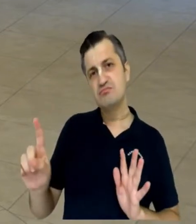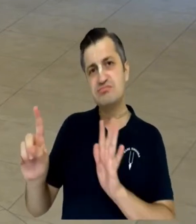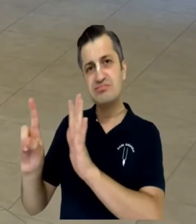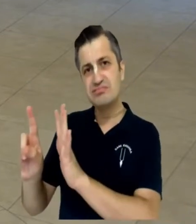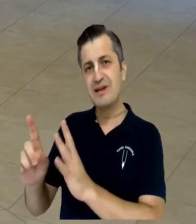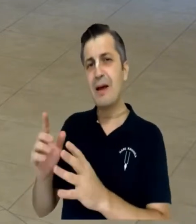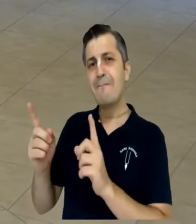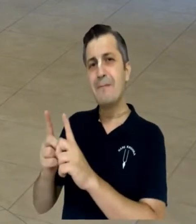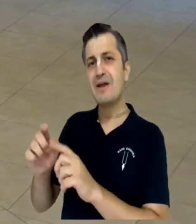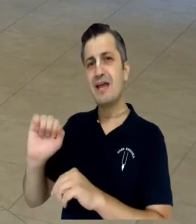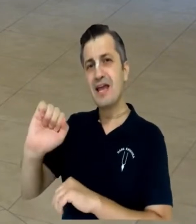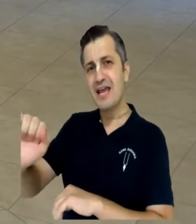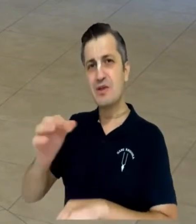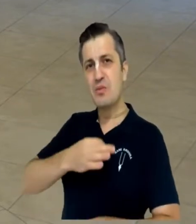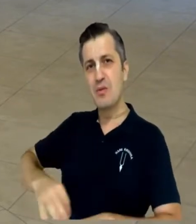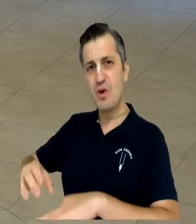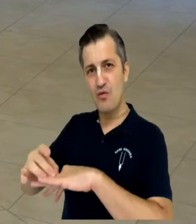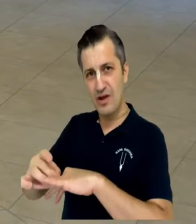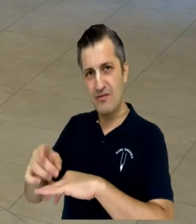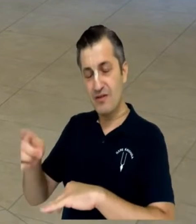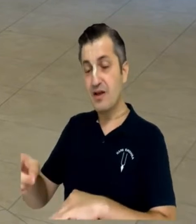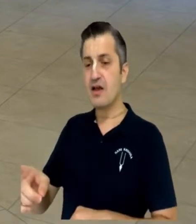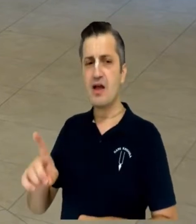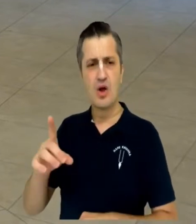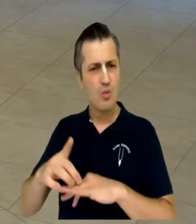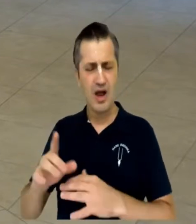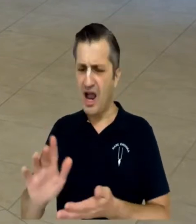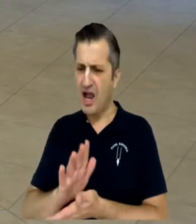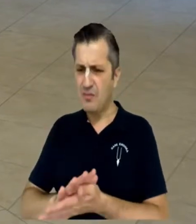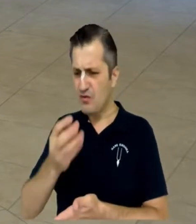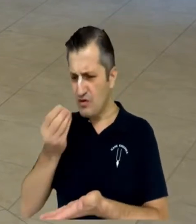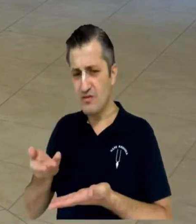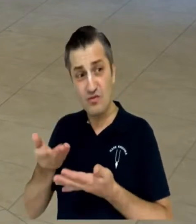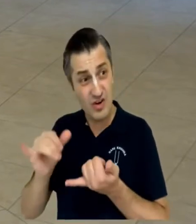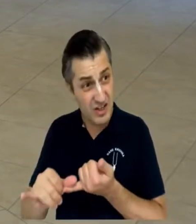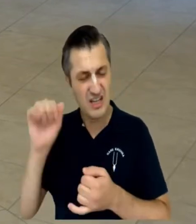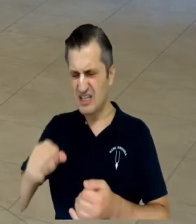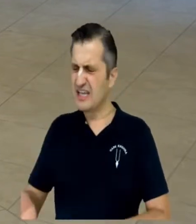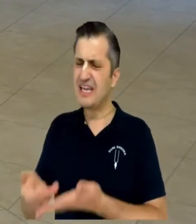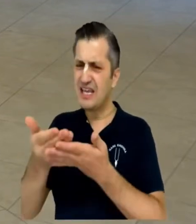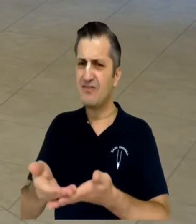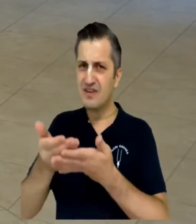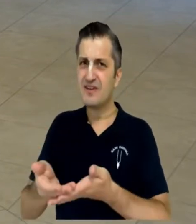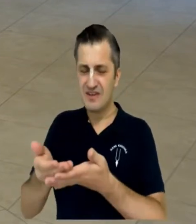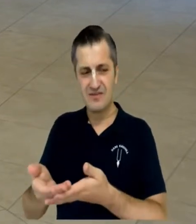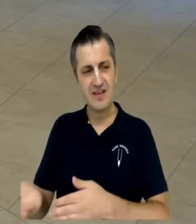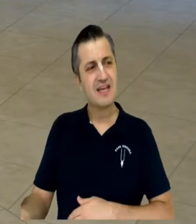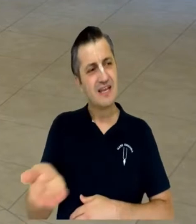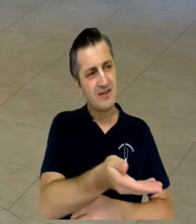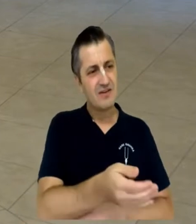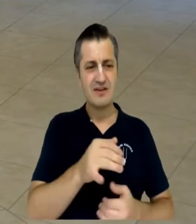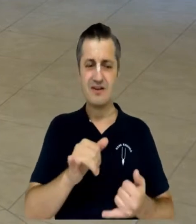feeding Krishna, then they realized their mistake. Nice, nice. So, how can we say it's like a